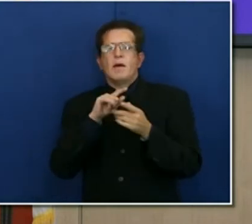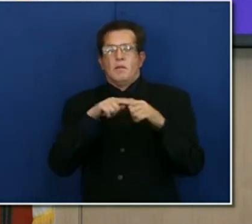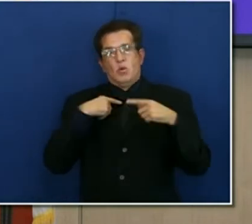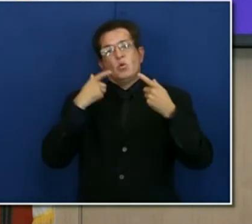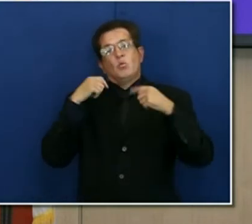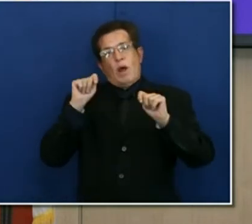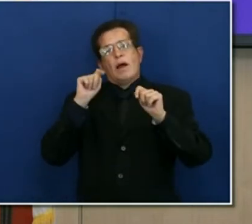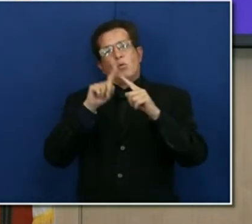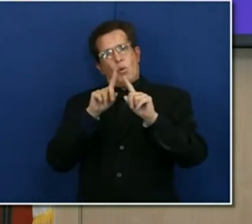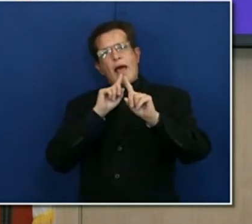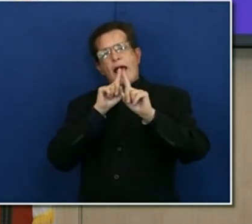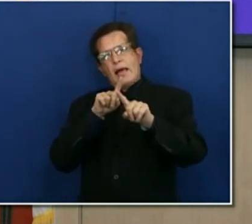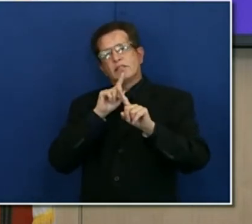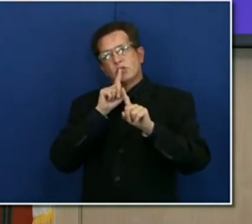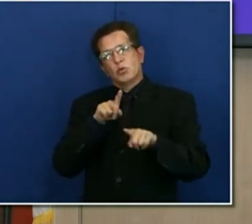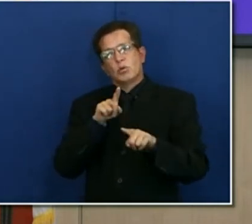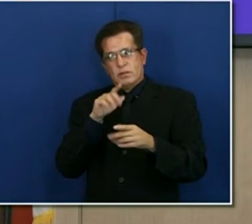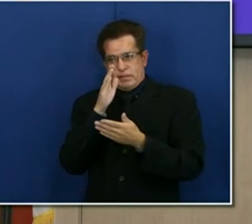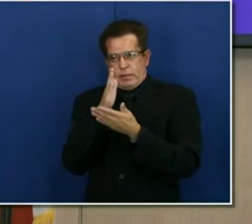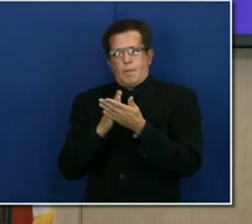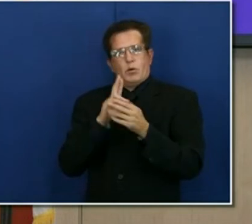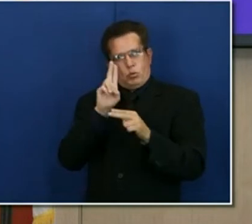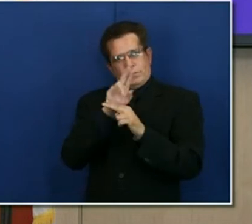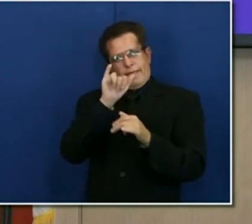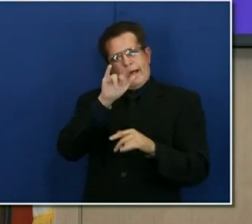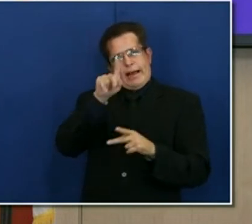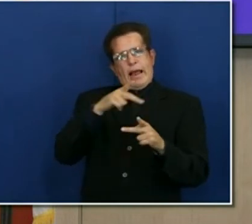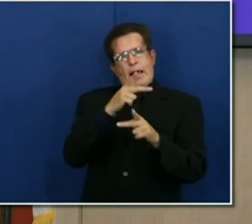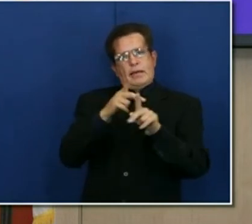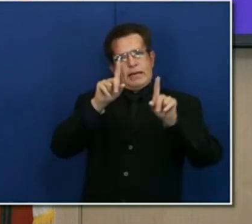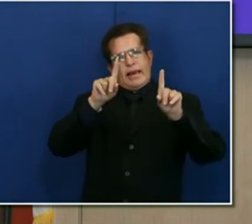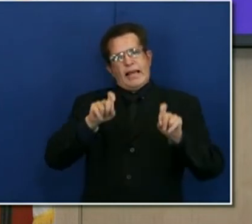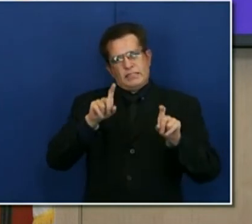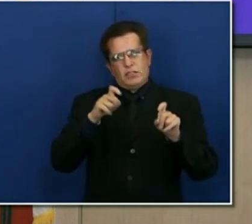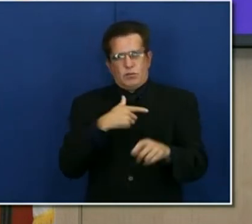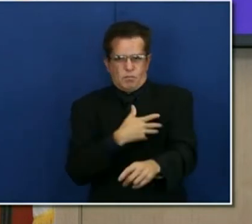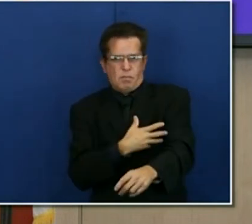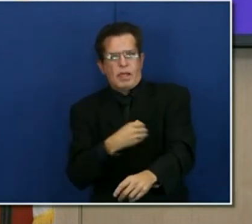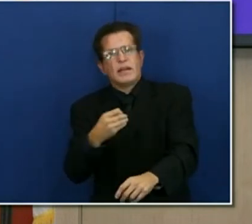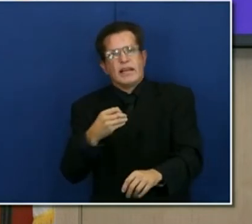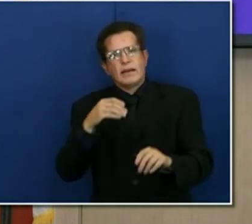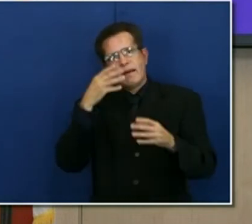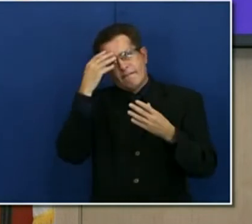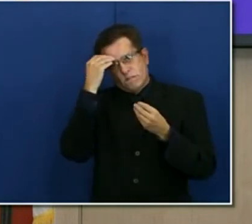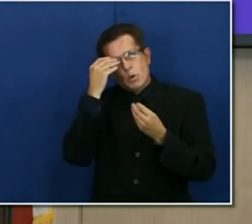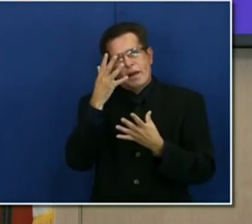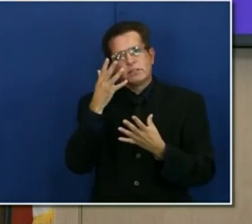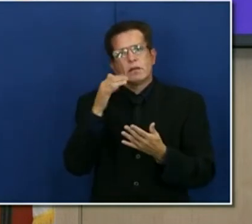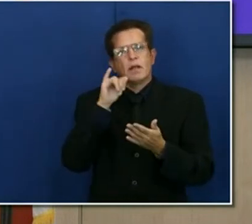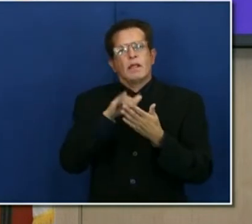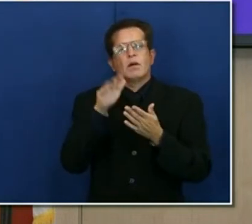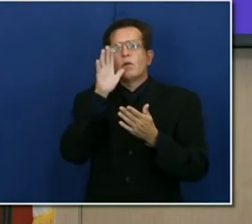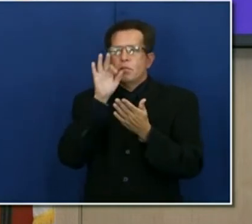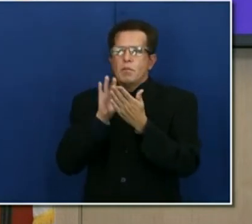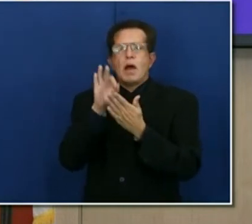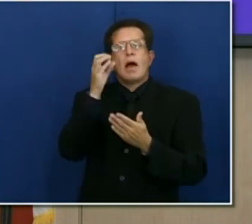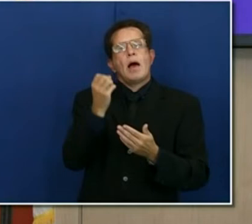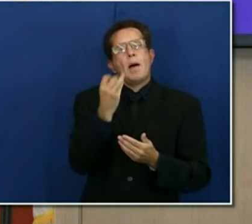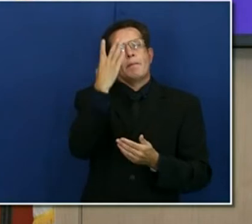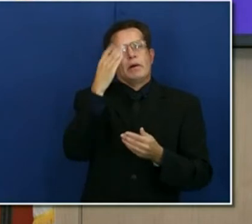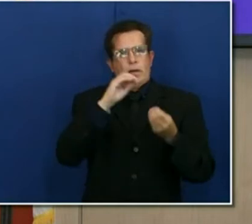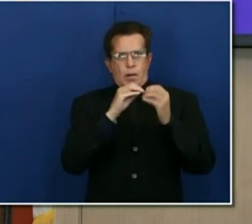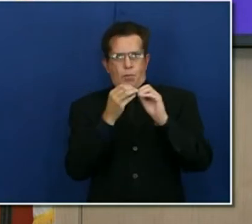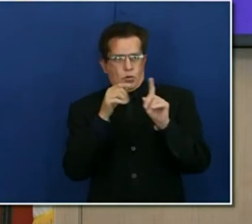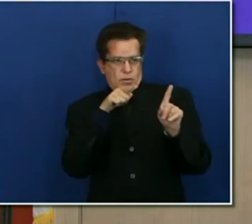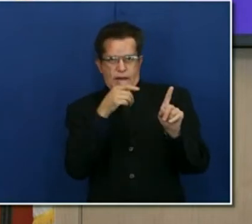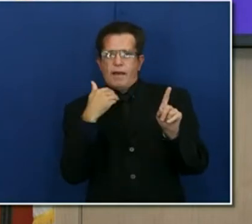some questions using serologic information. That is, what is the current number of individuals who